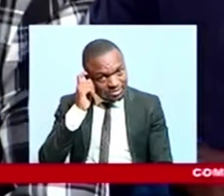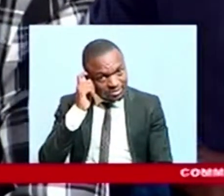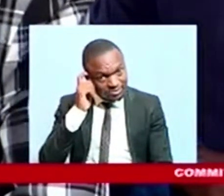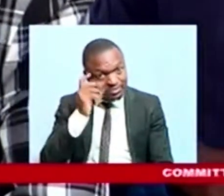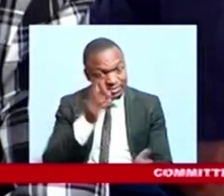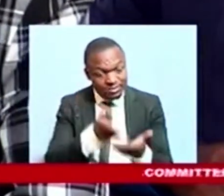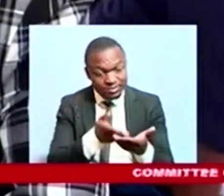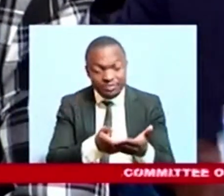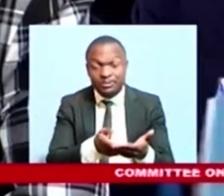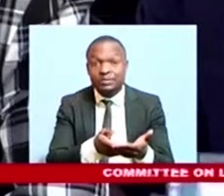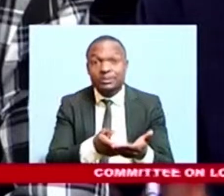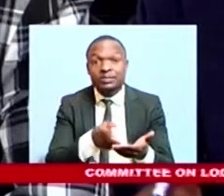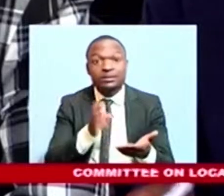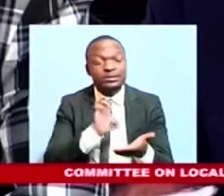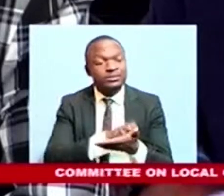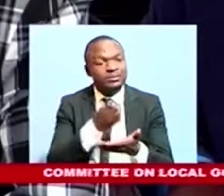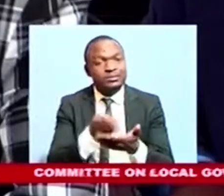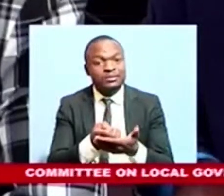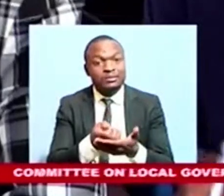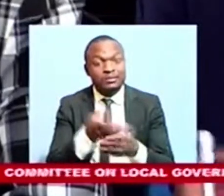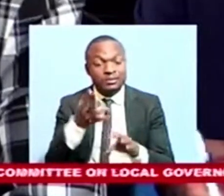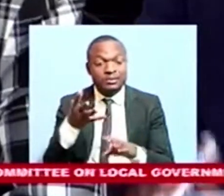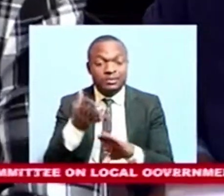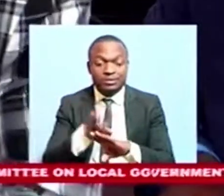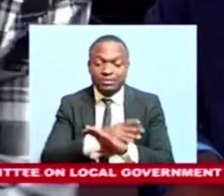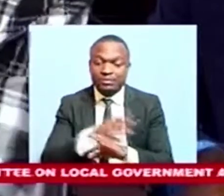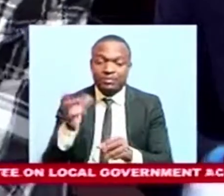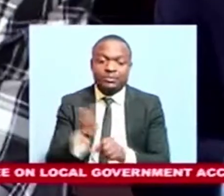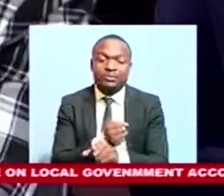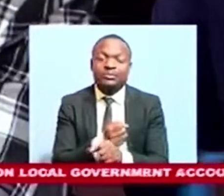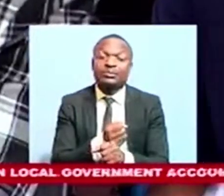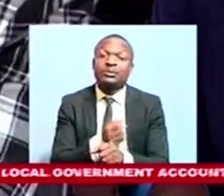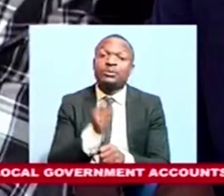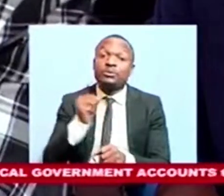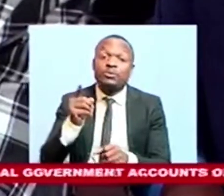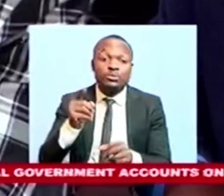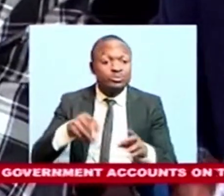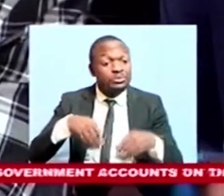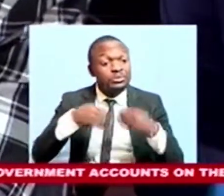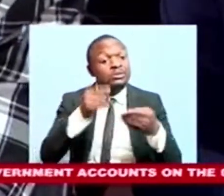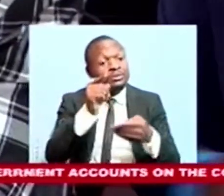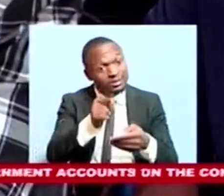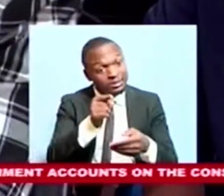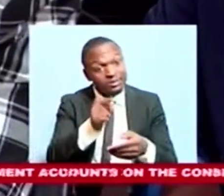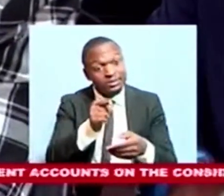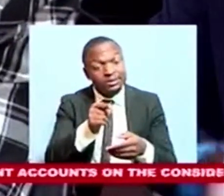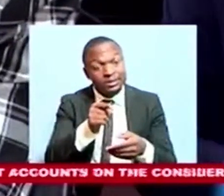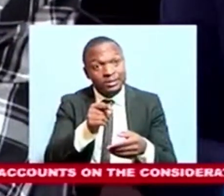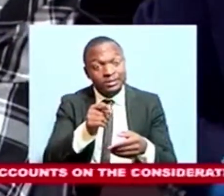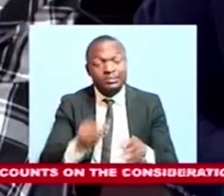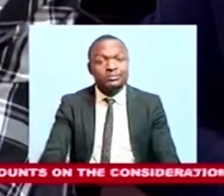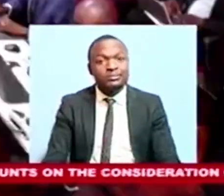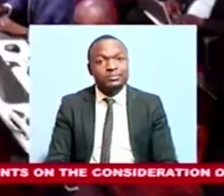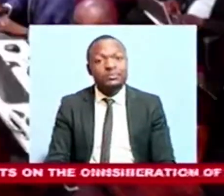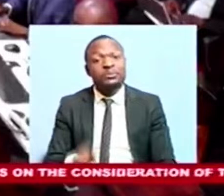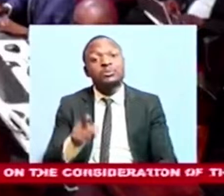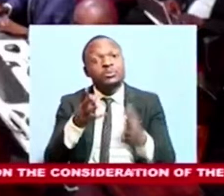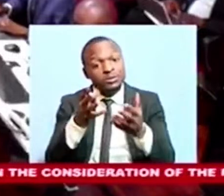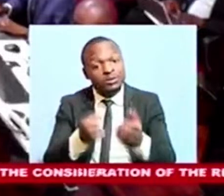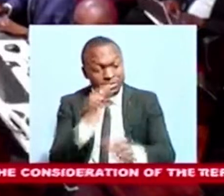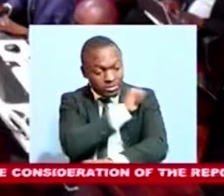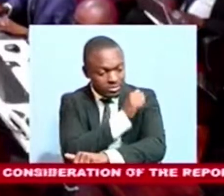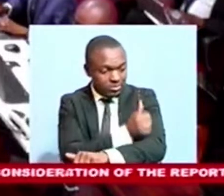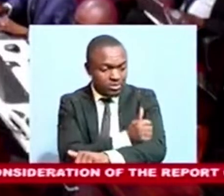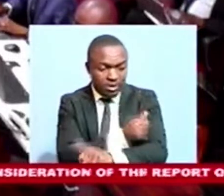take the proposal for submission, you attach. You took it there, and when you took it there, you wanted the authority